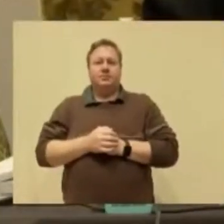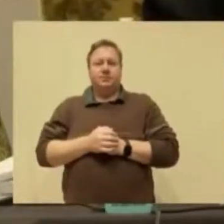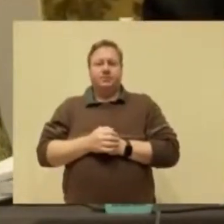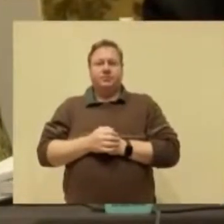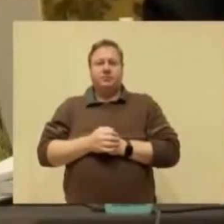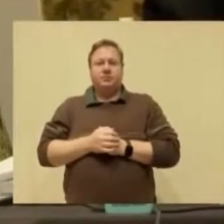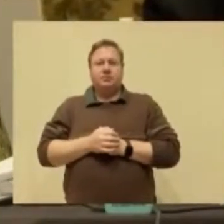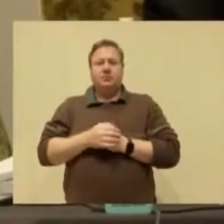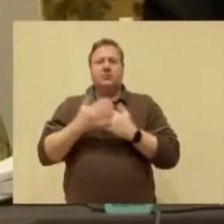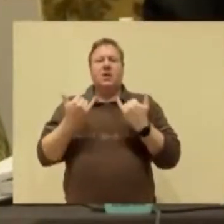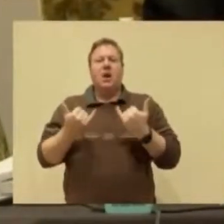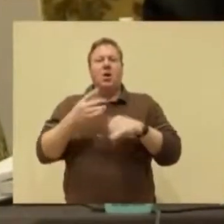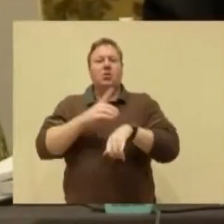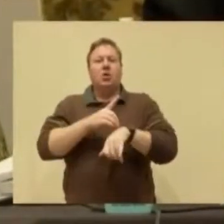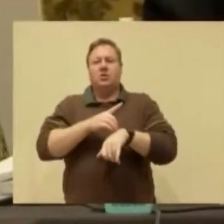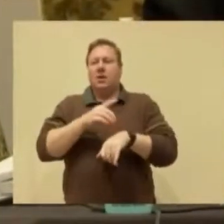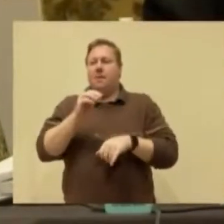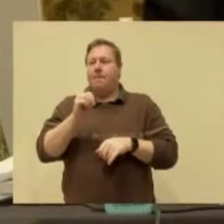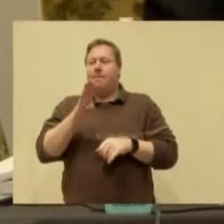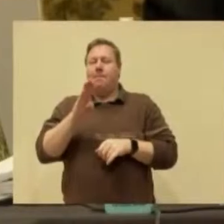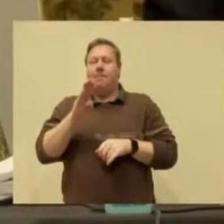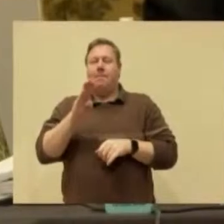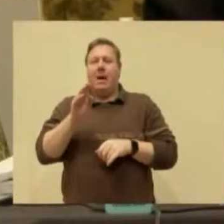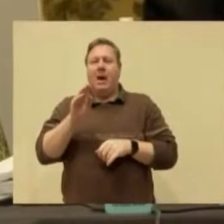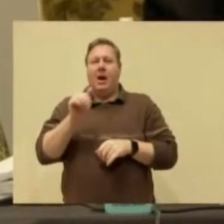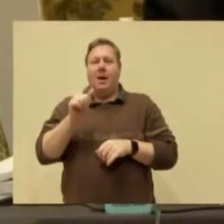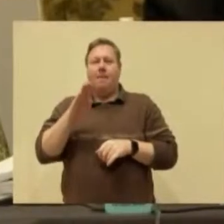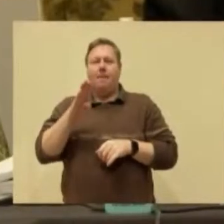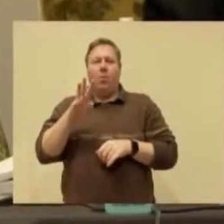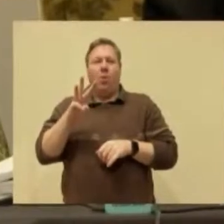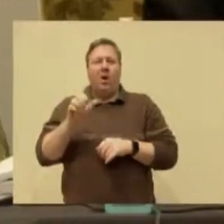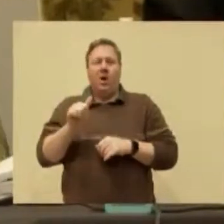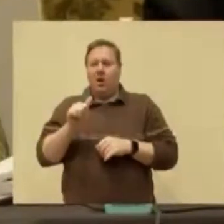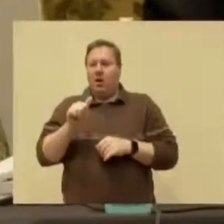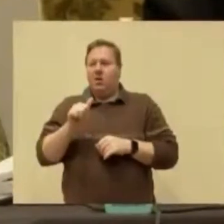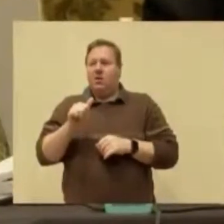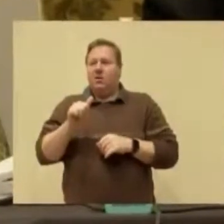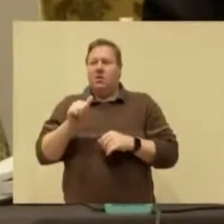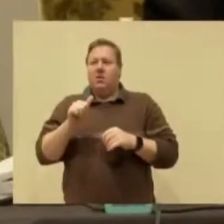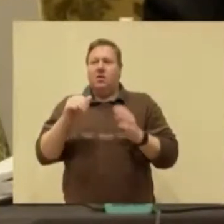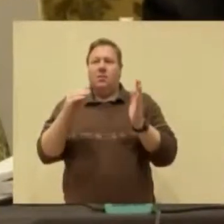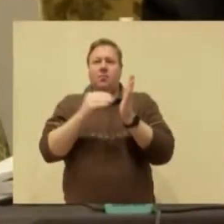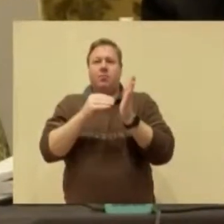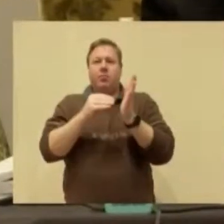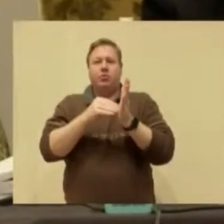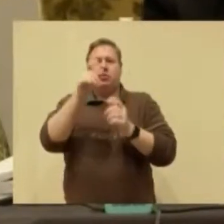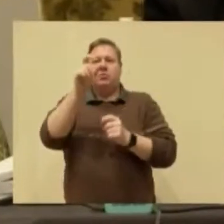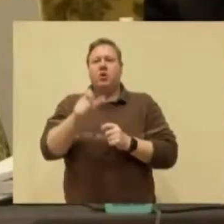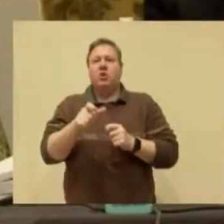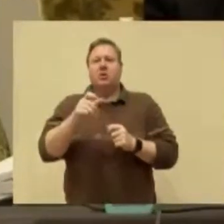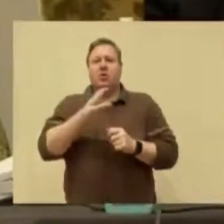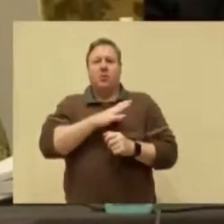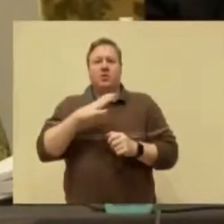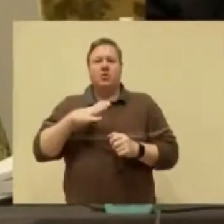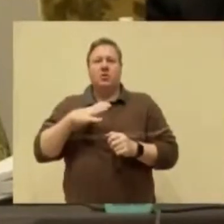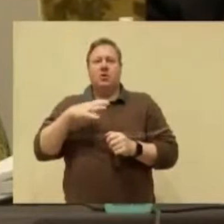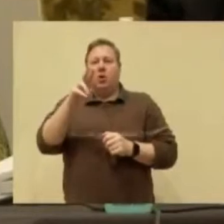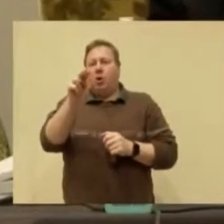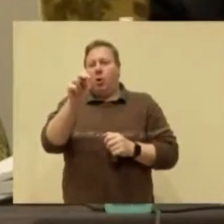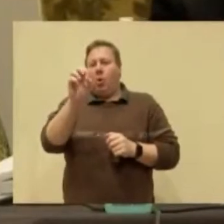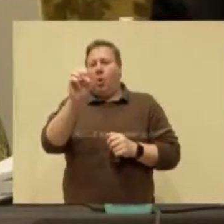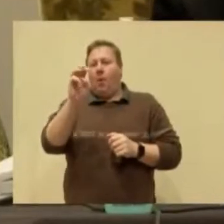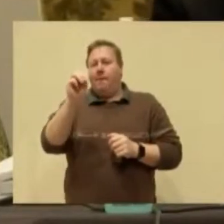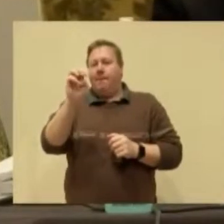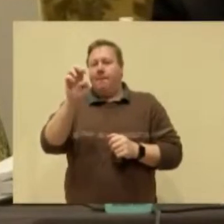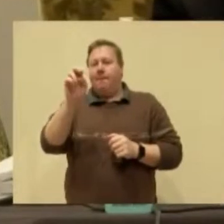delegated people from the commission no monday i'm sure you are on the virtual platform